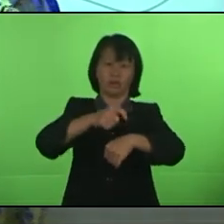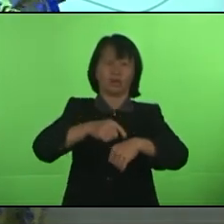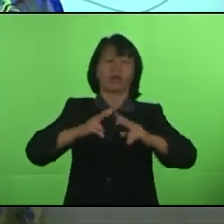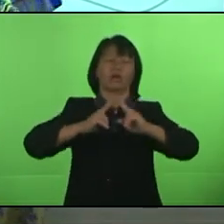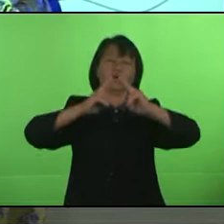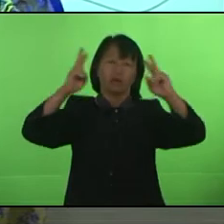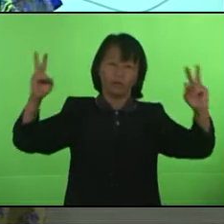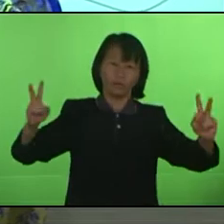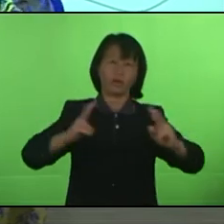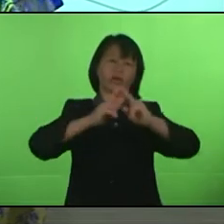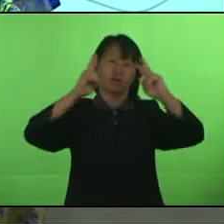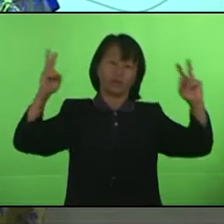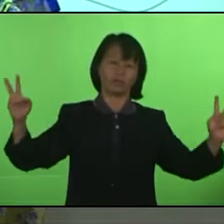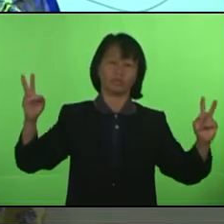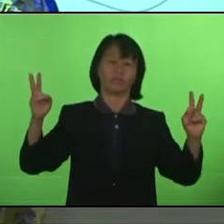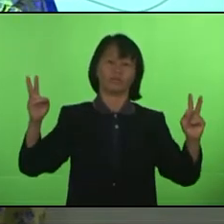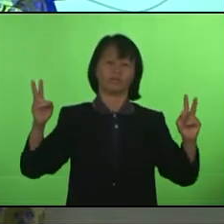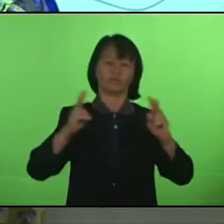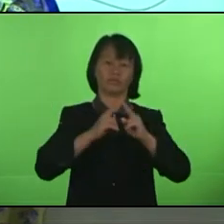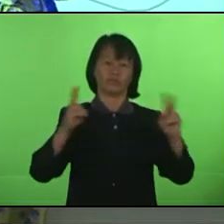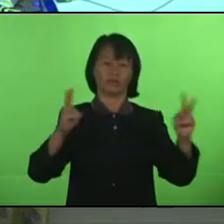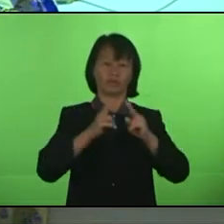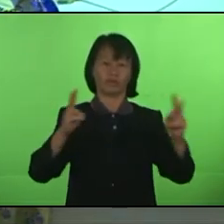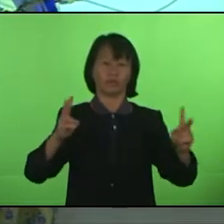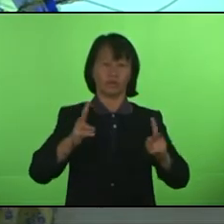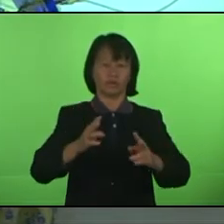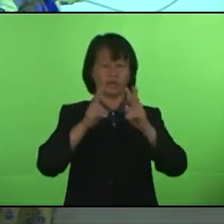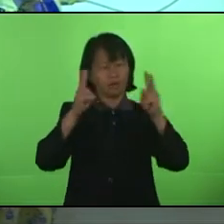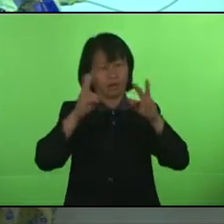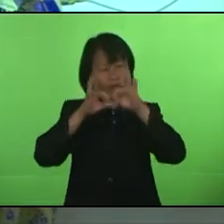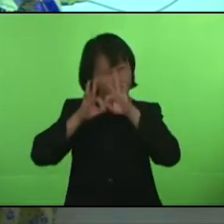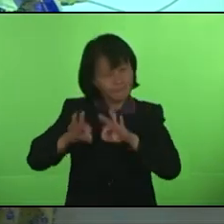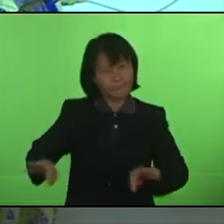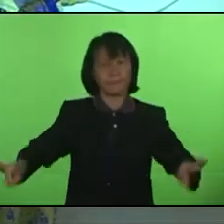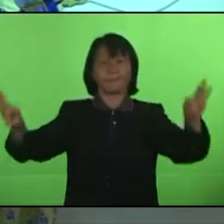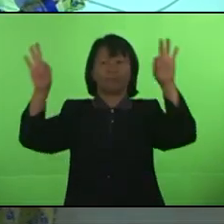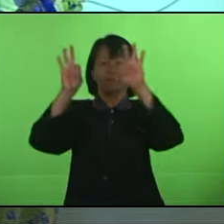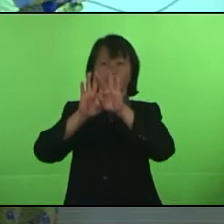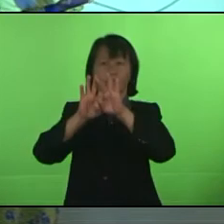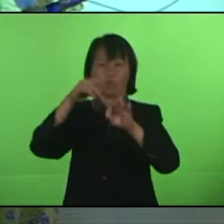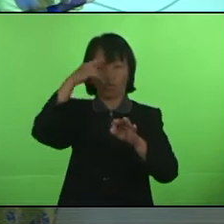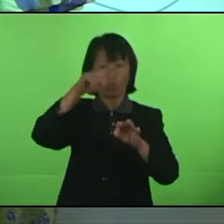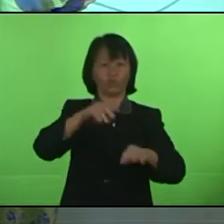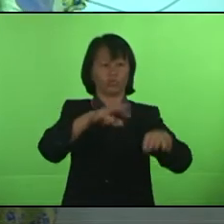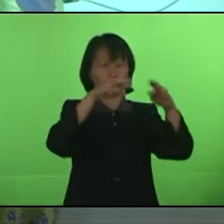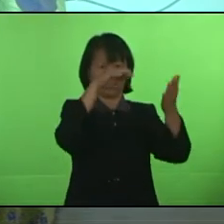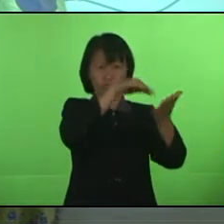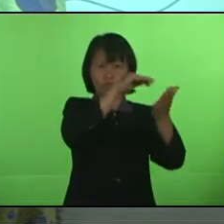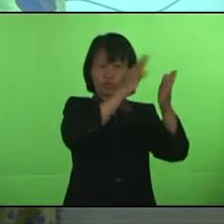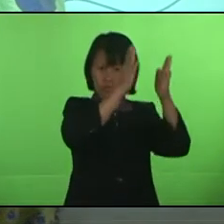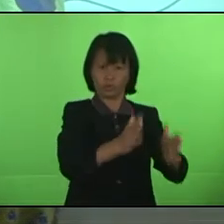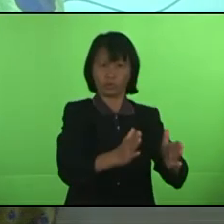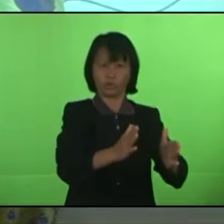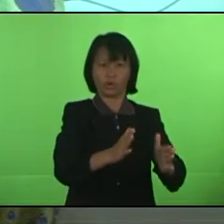a very, very, very, I should say, precious commodity for students and for adults also.